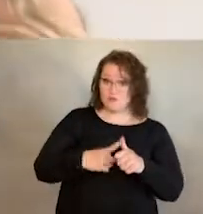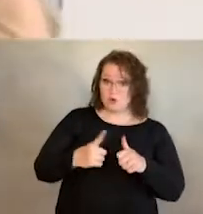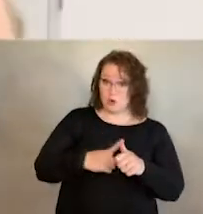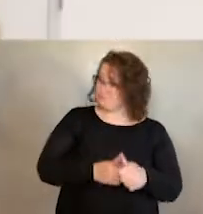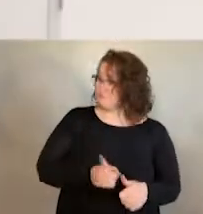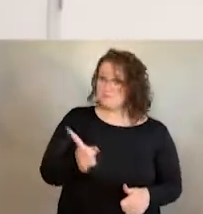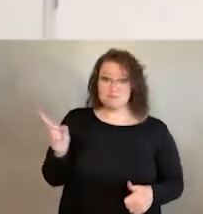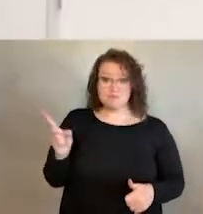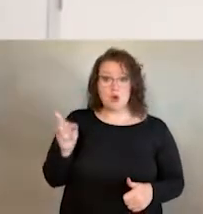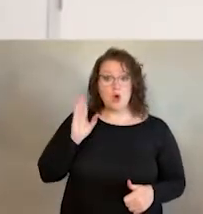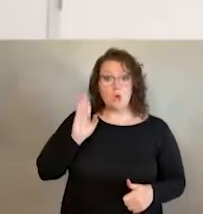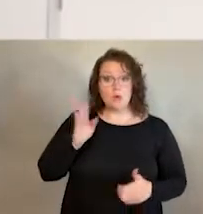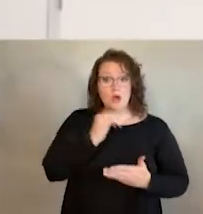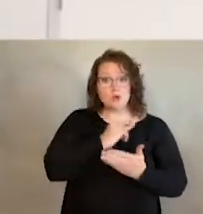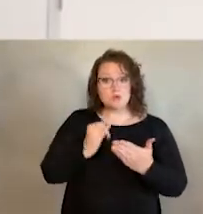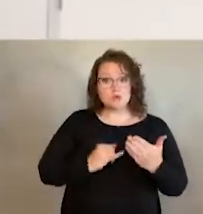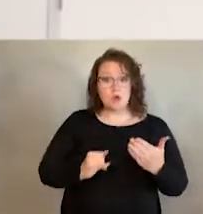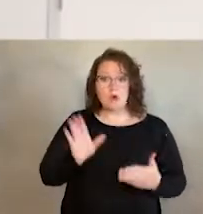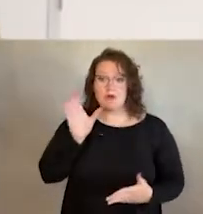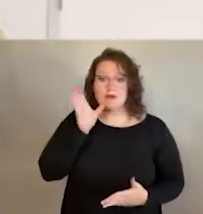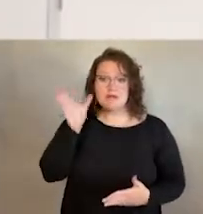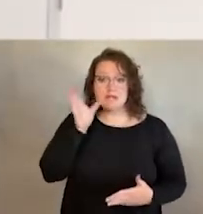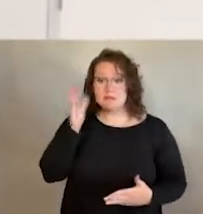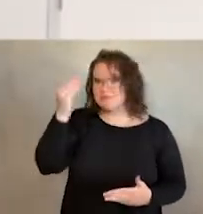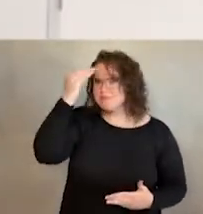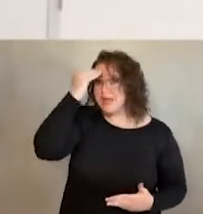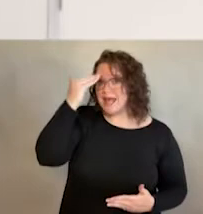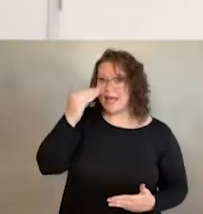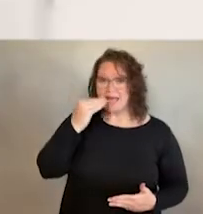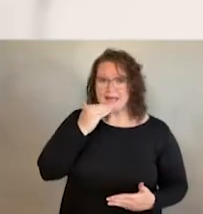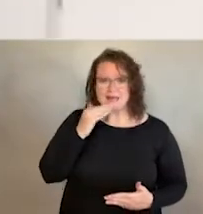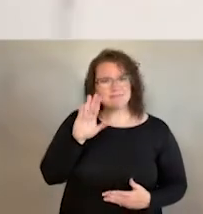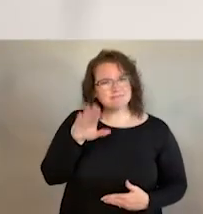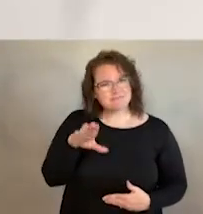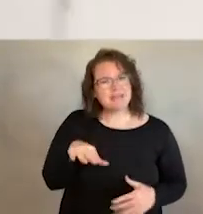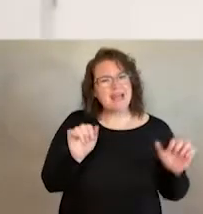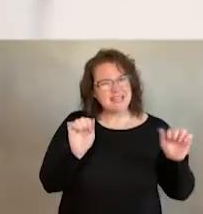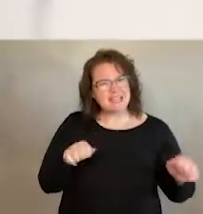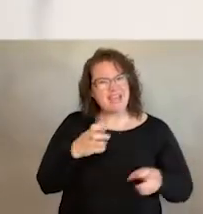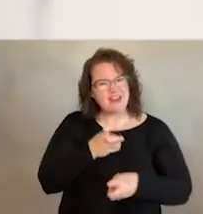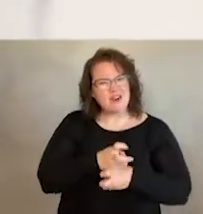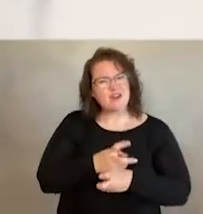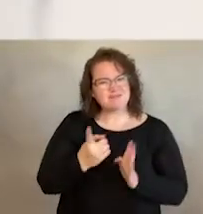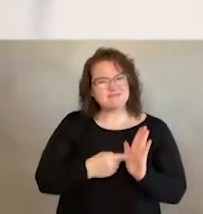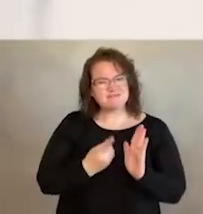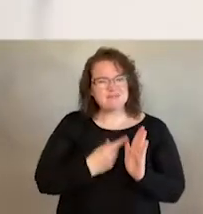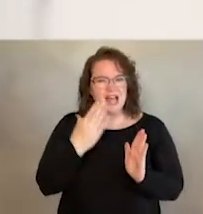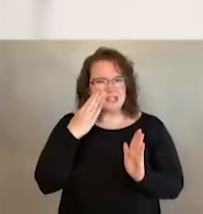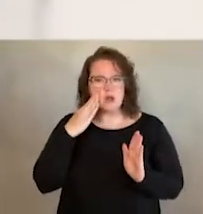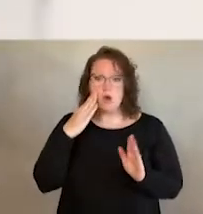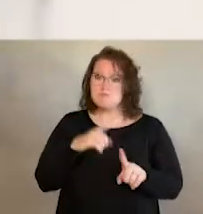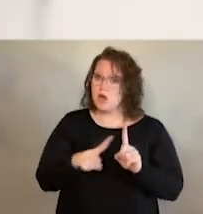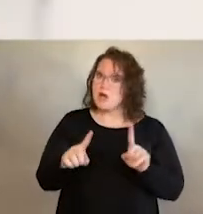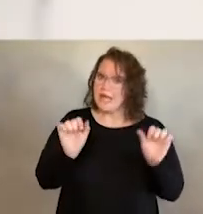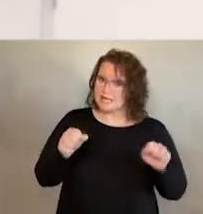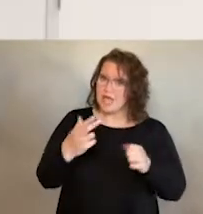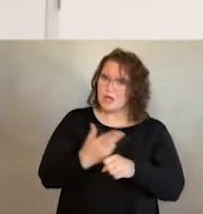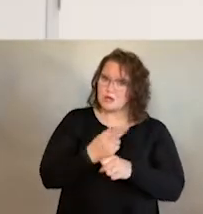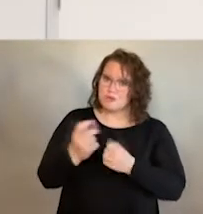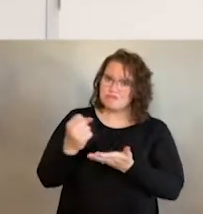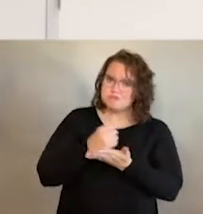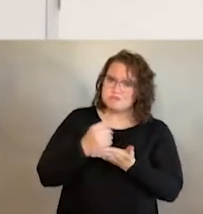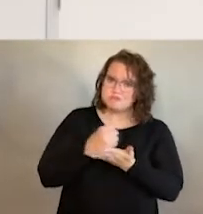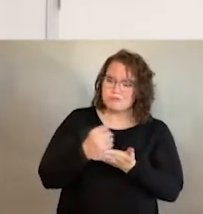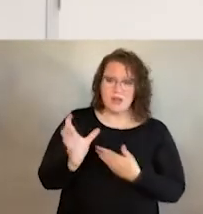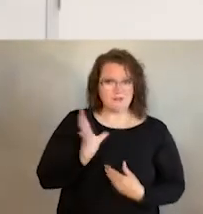So first, Miss Snyder is going to draw Camilla's head. Don't worry, it can be tricky, but use your eraser, it's all